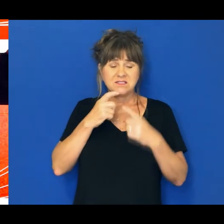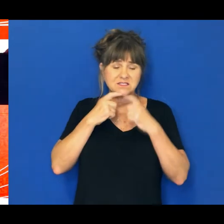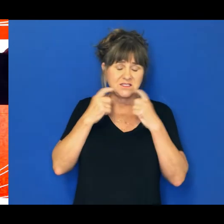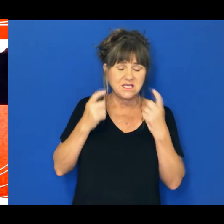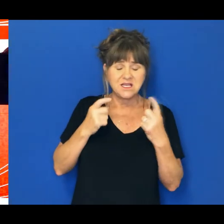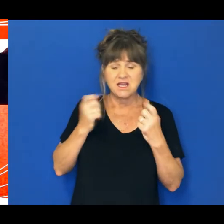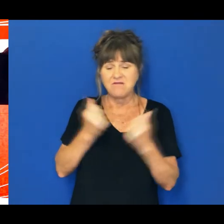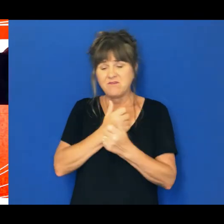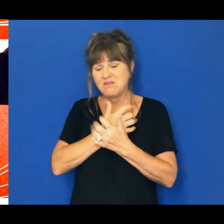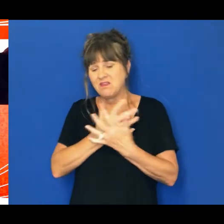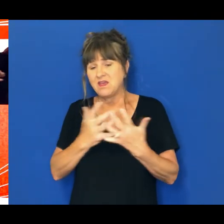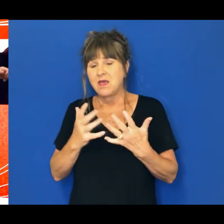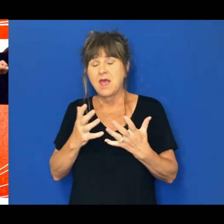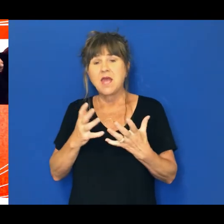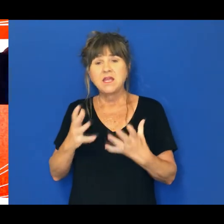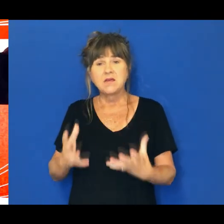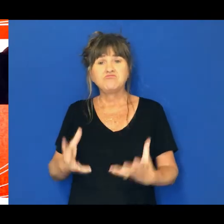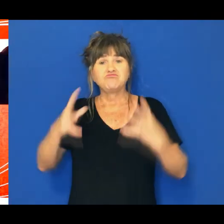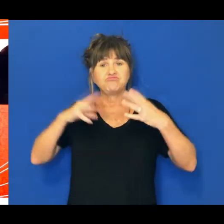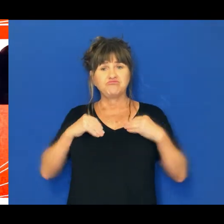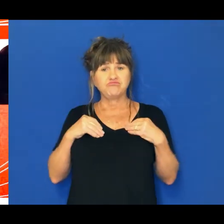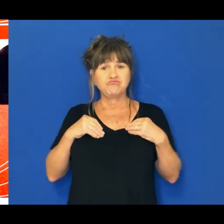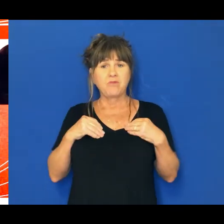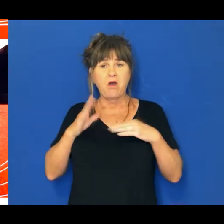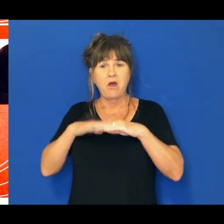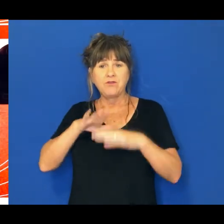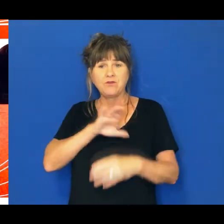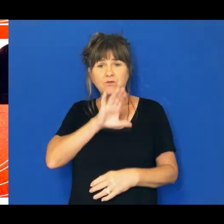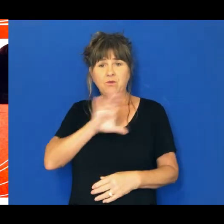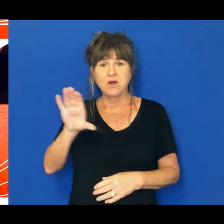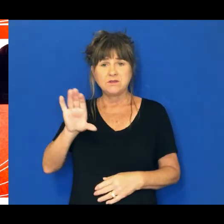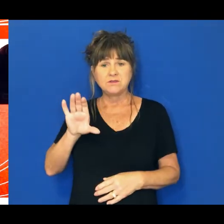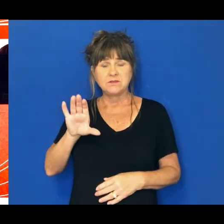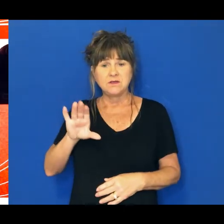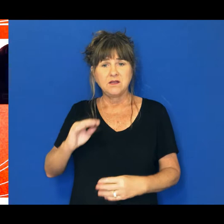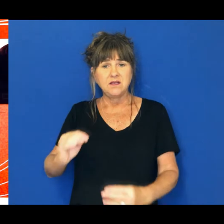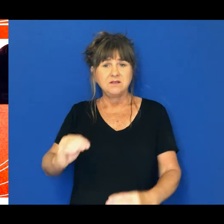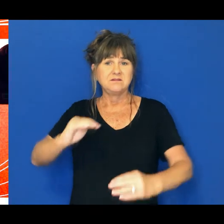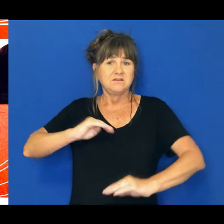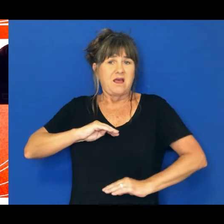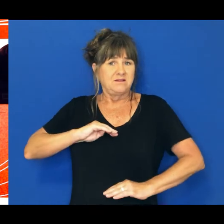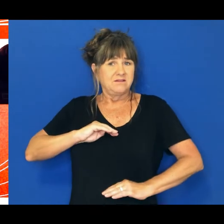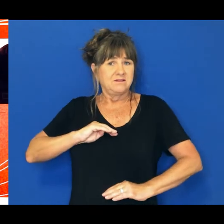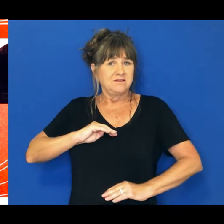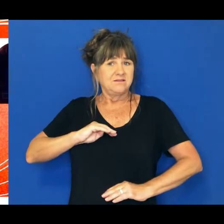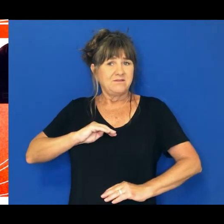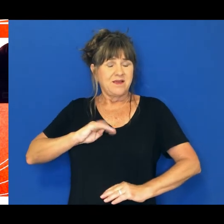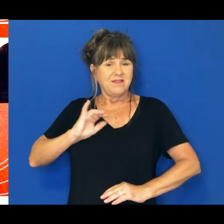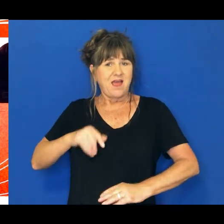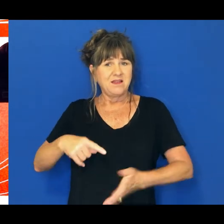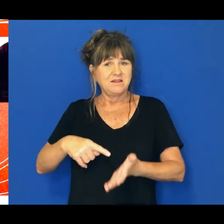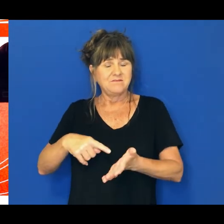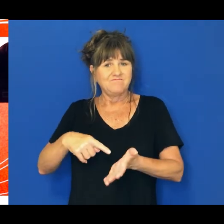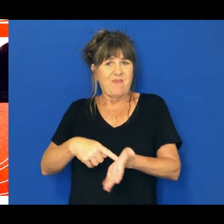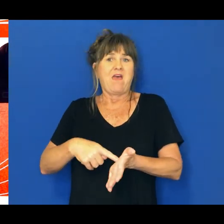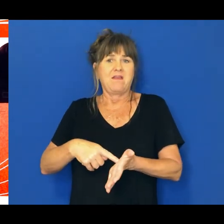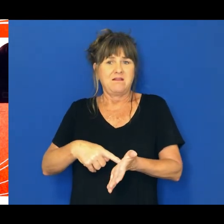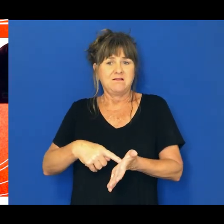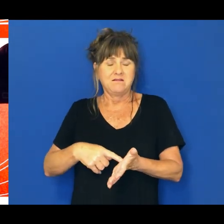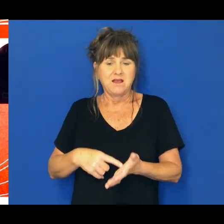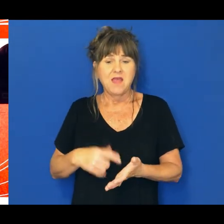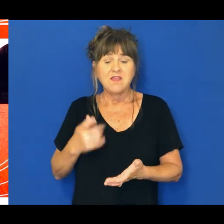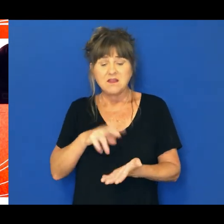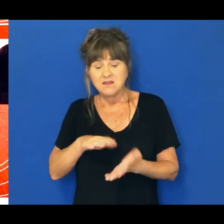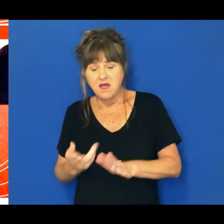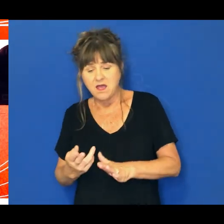the shame, and he took it to the cross, and he paid for it. And he rose from the grave by the power of the